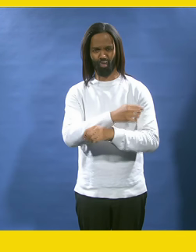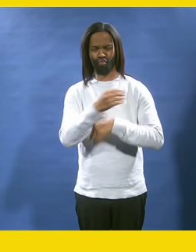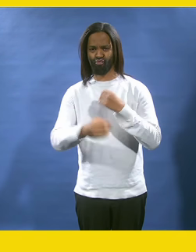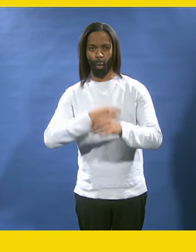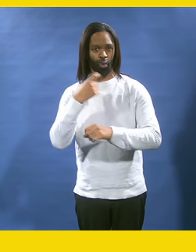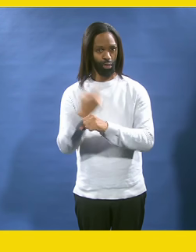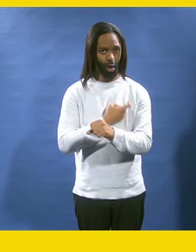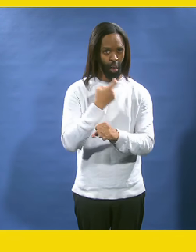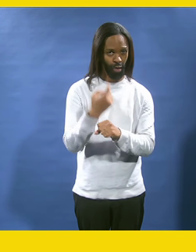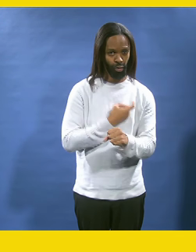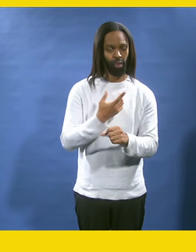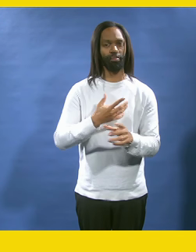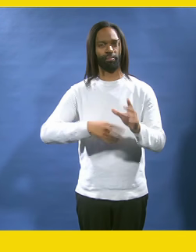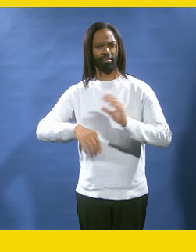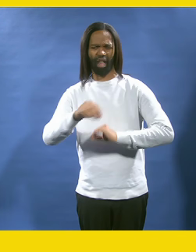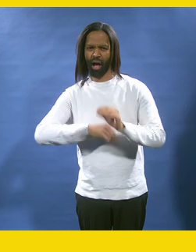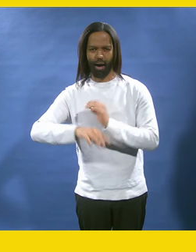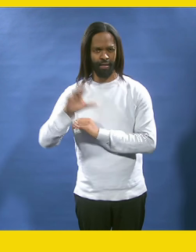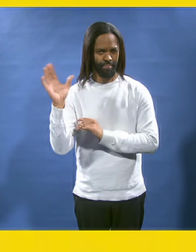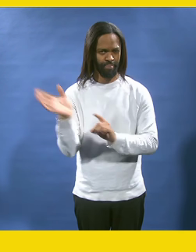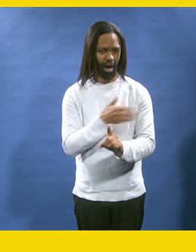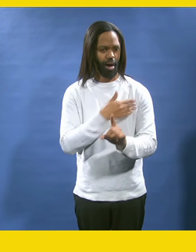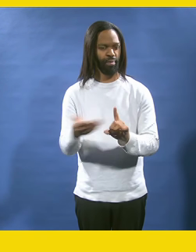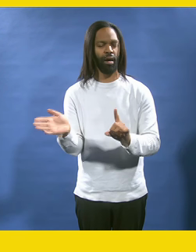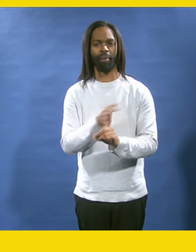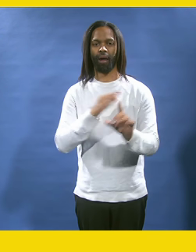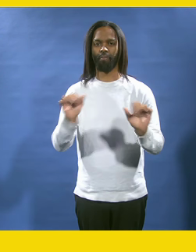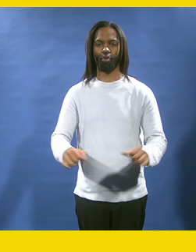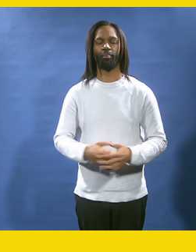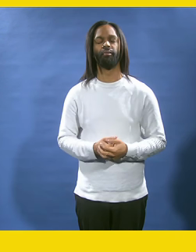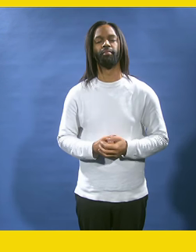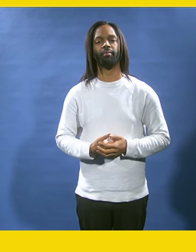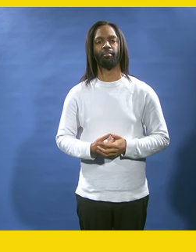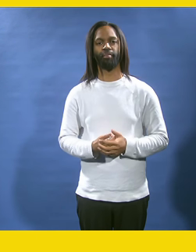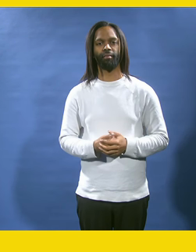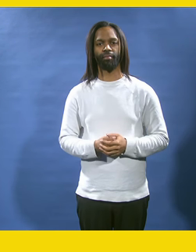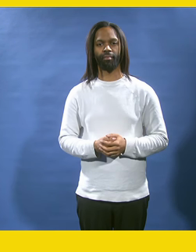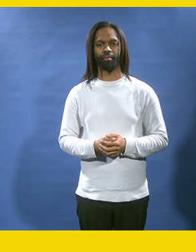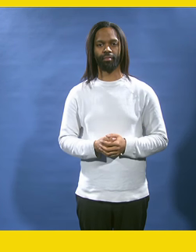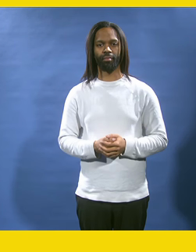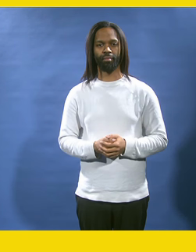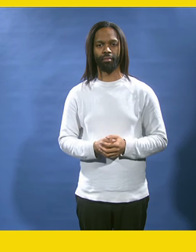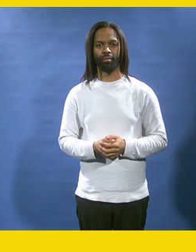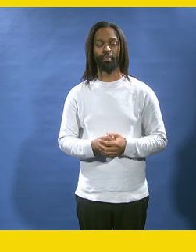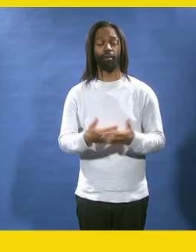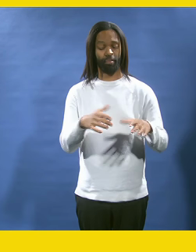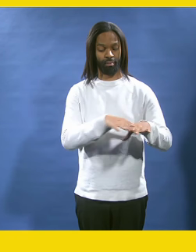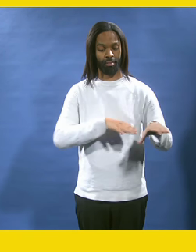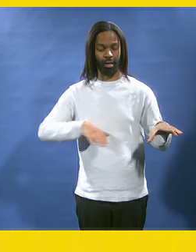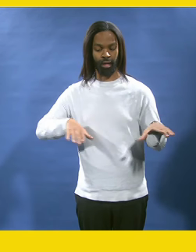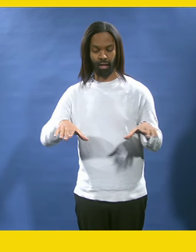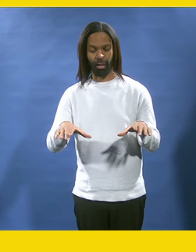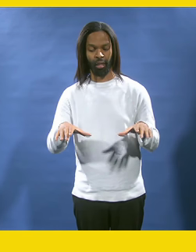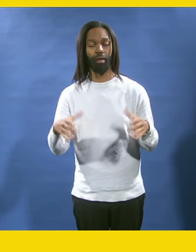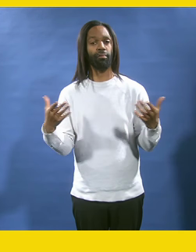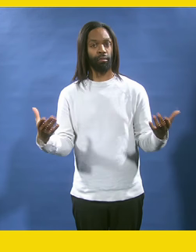line, while domestic violence and forced marriages of young girls are